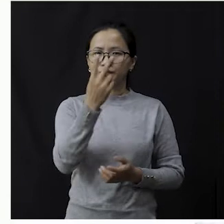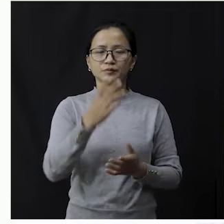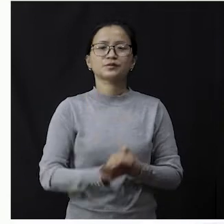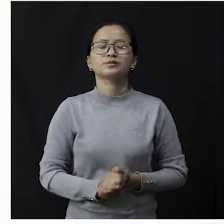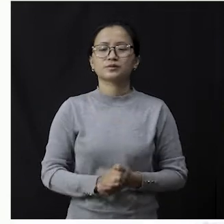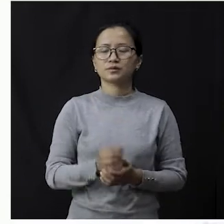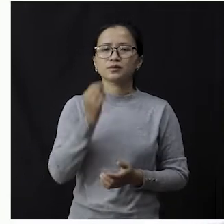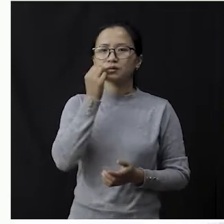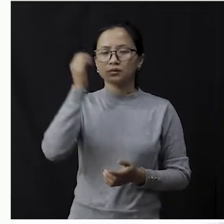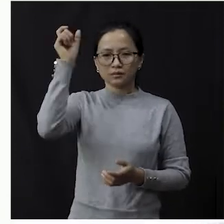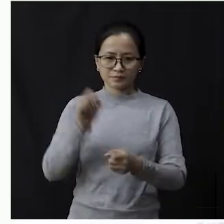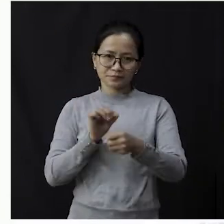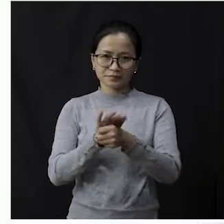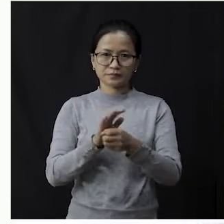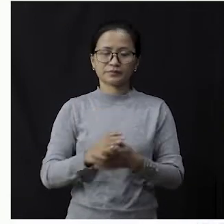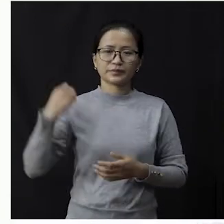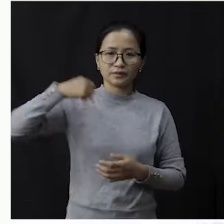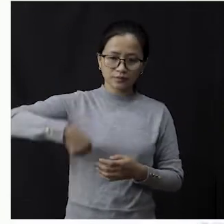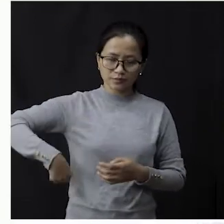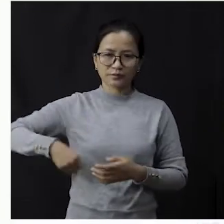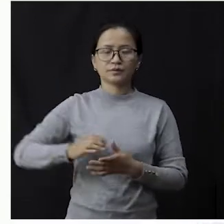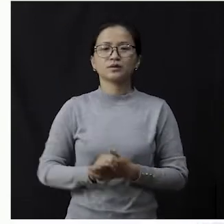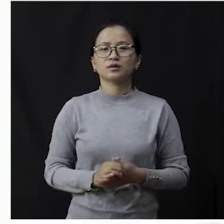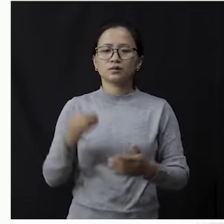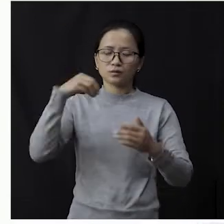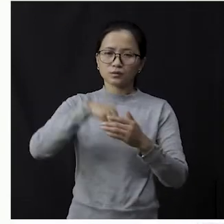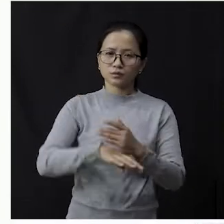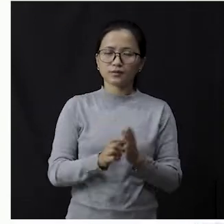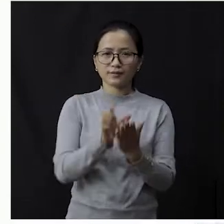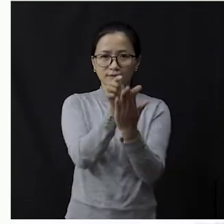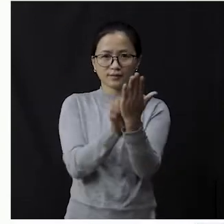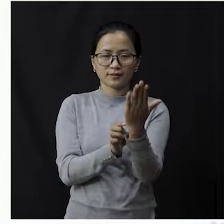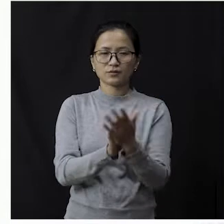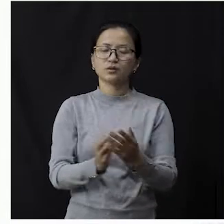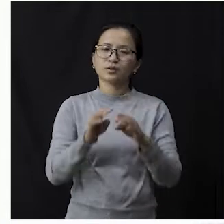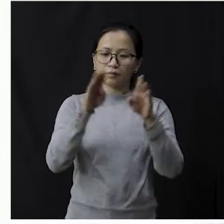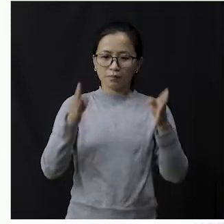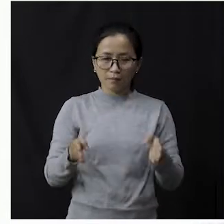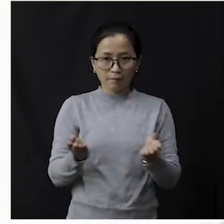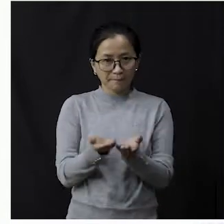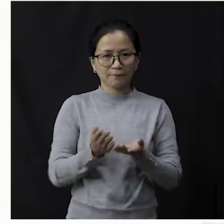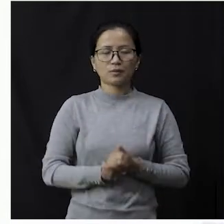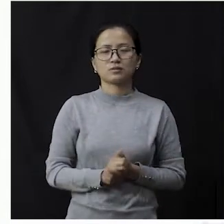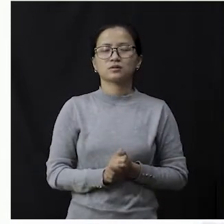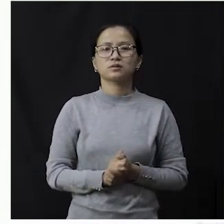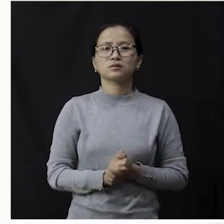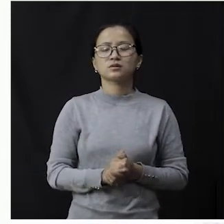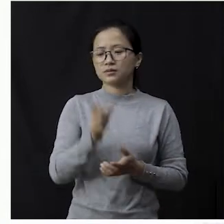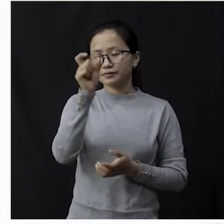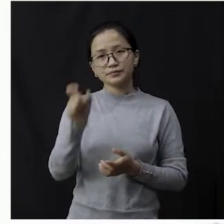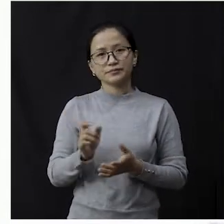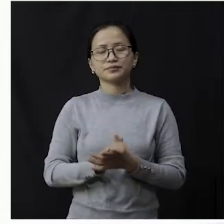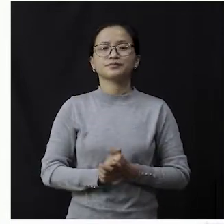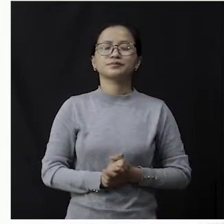the postman carrying a bag and putting a letter on the letter box. So a postman is a